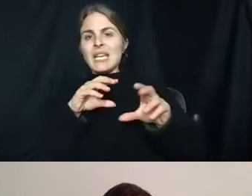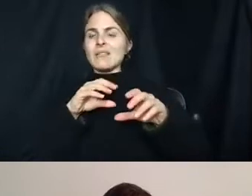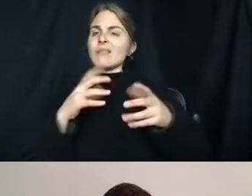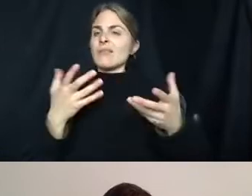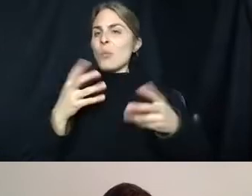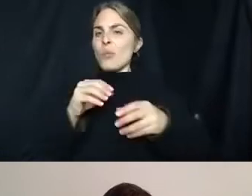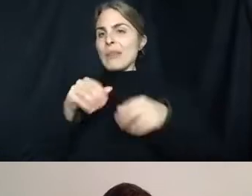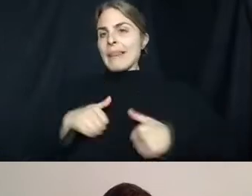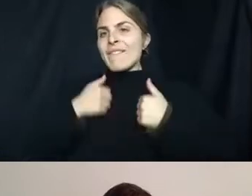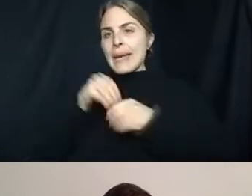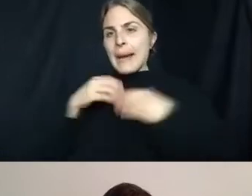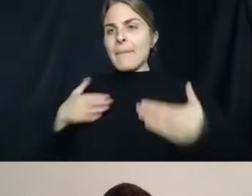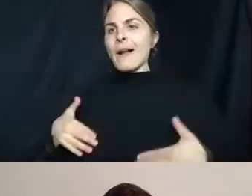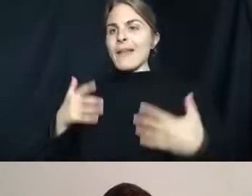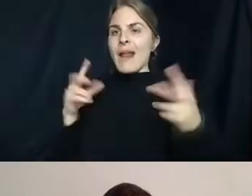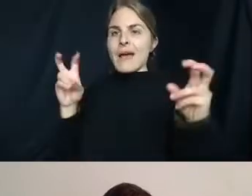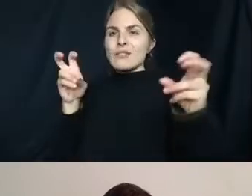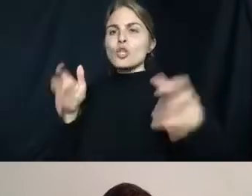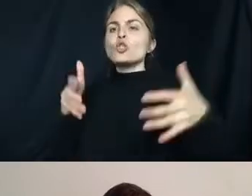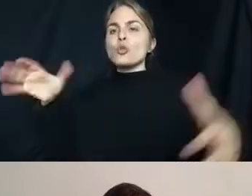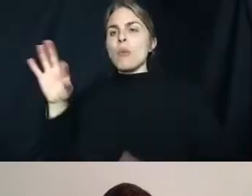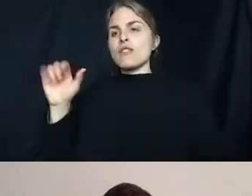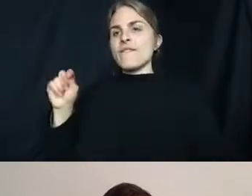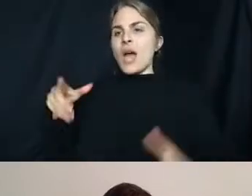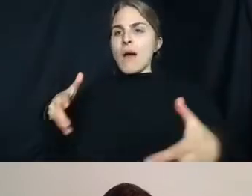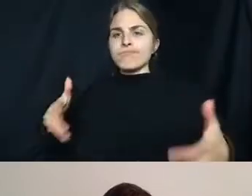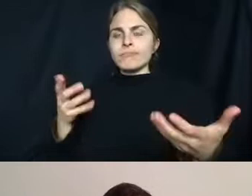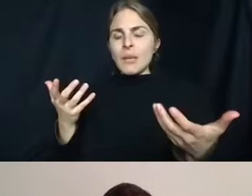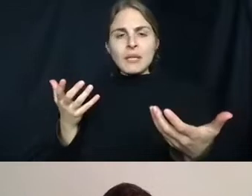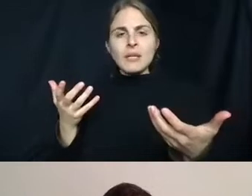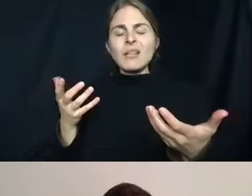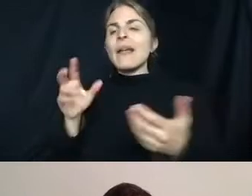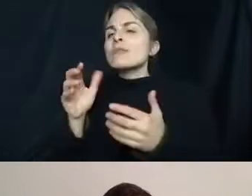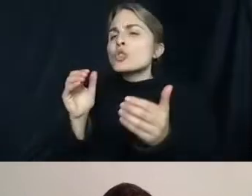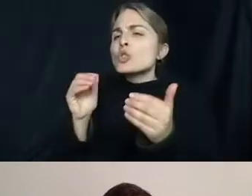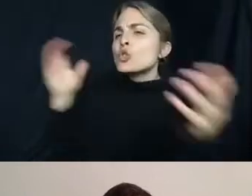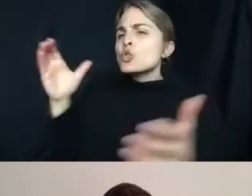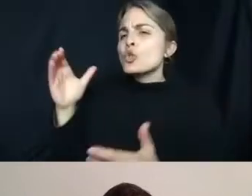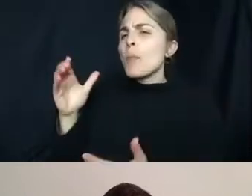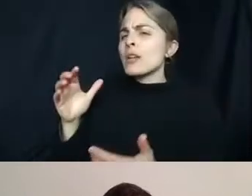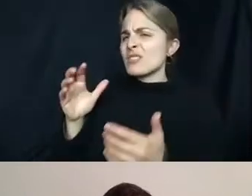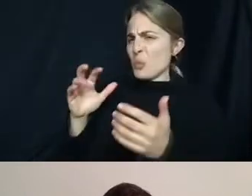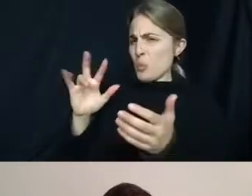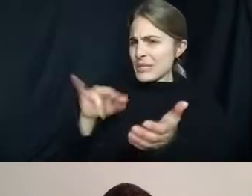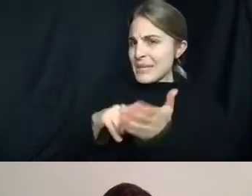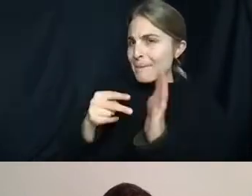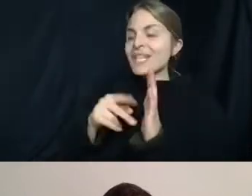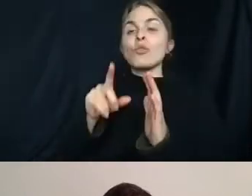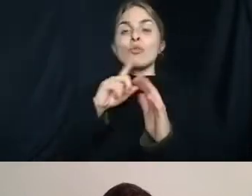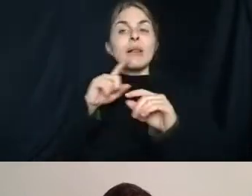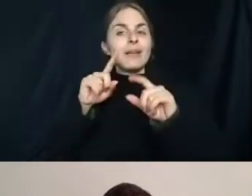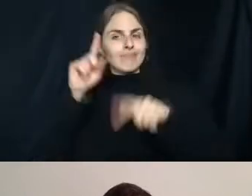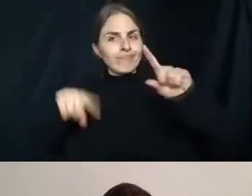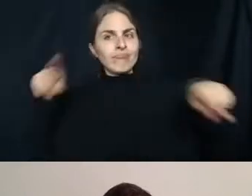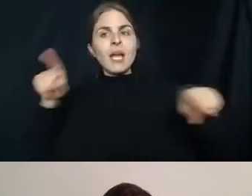fat. And it's so important to consider just the fact that like what too much is really differs depending on your culture,